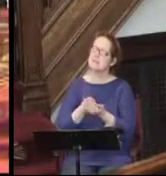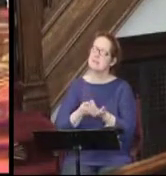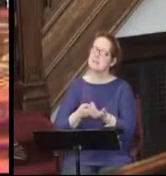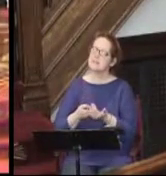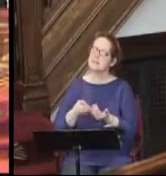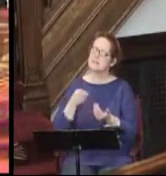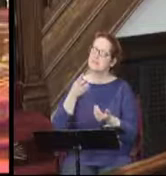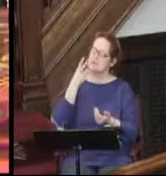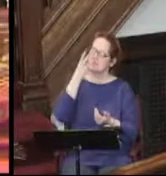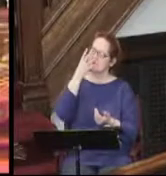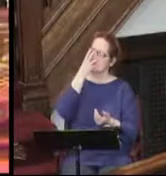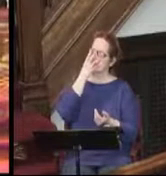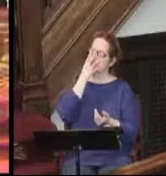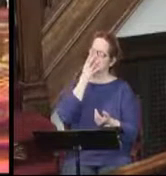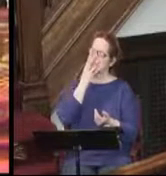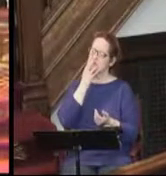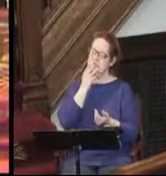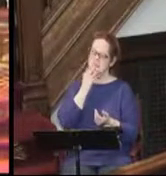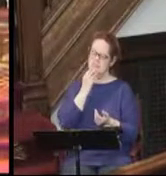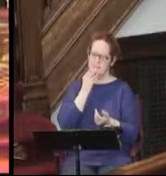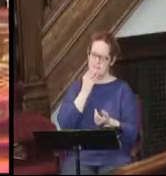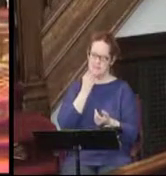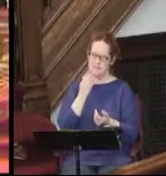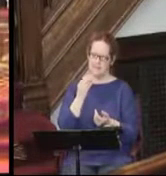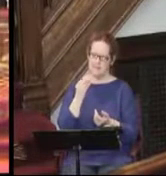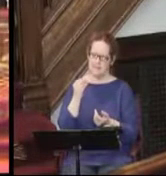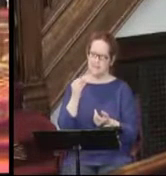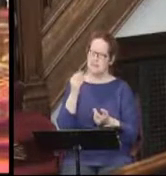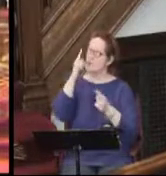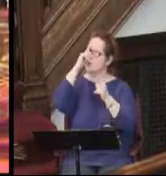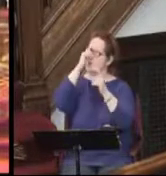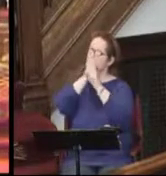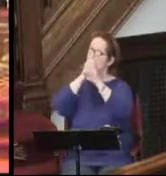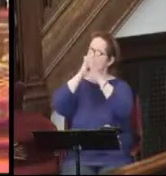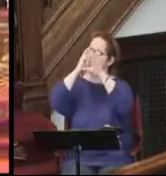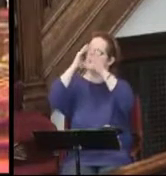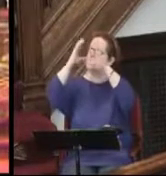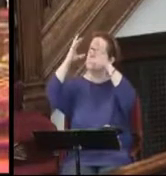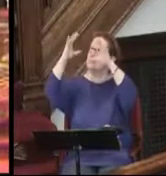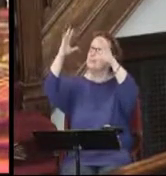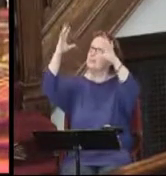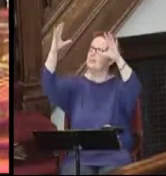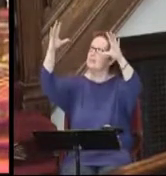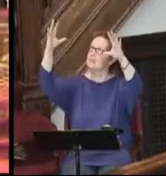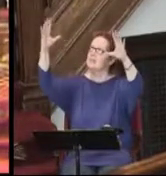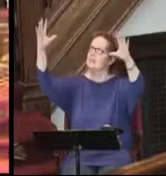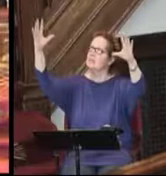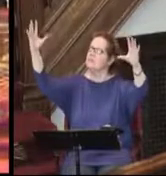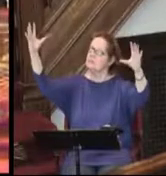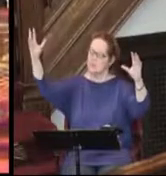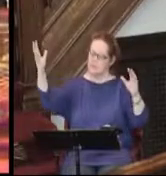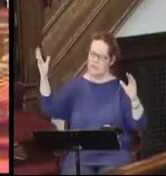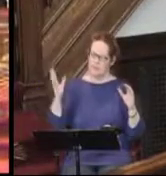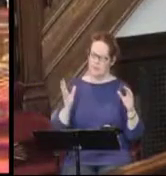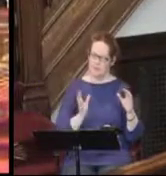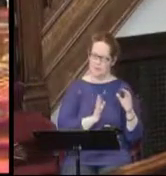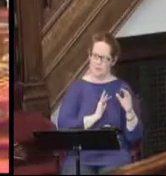as I lay sleeping, there came a dream